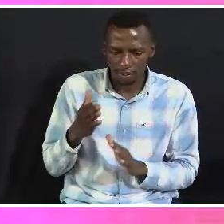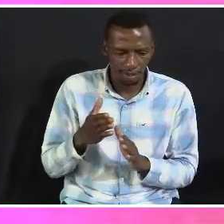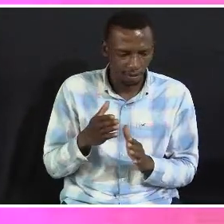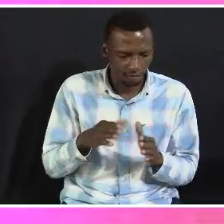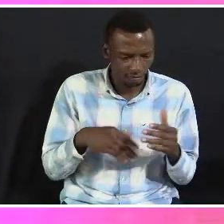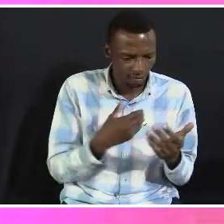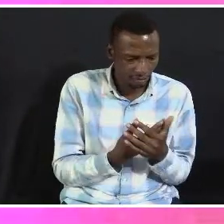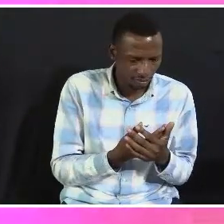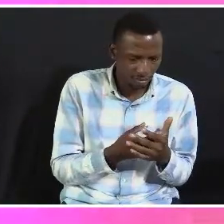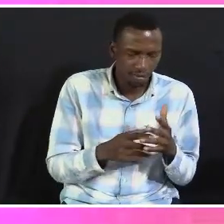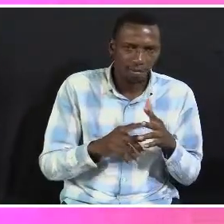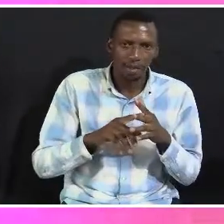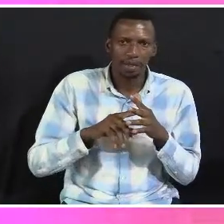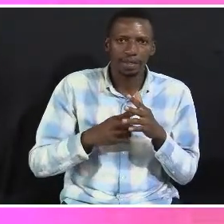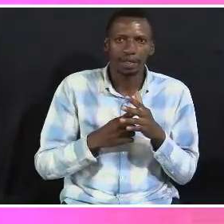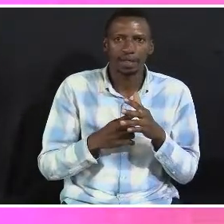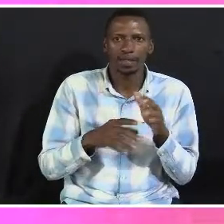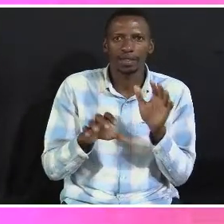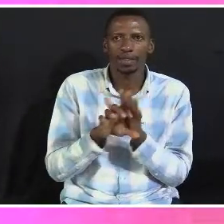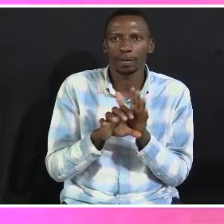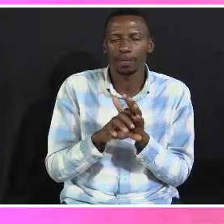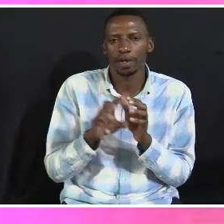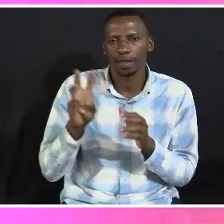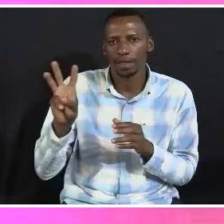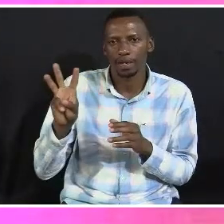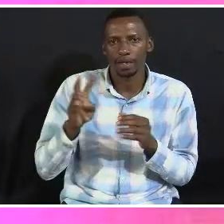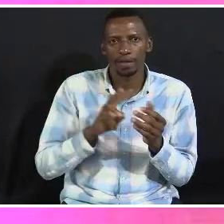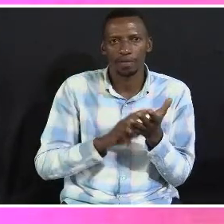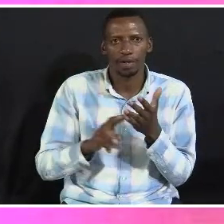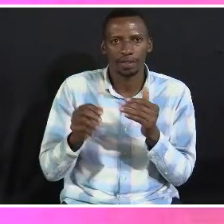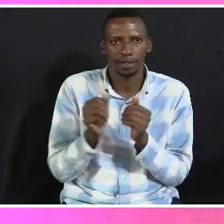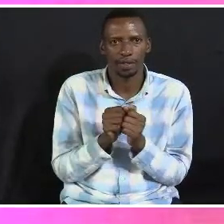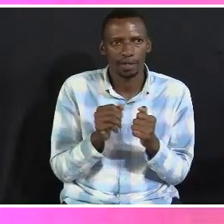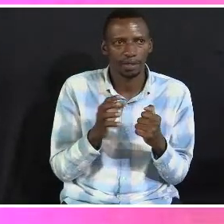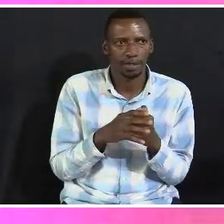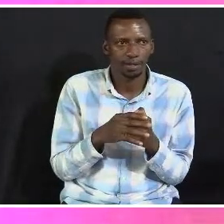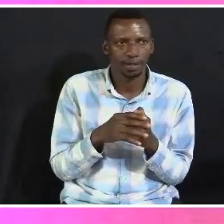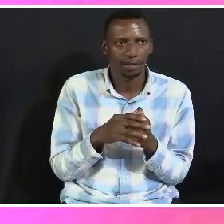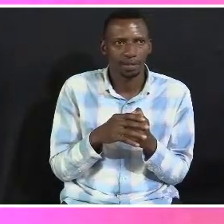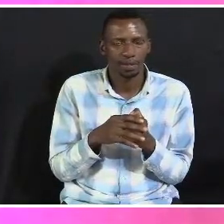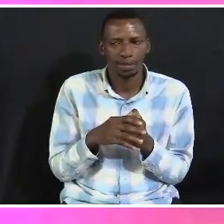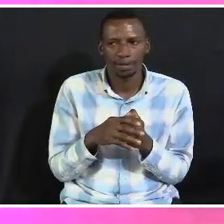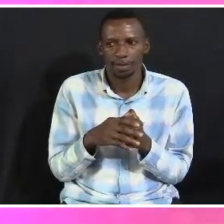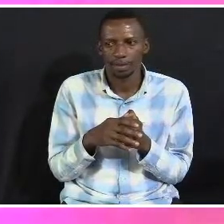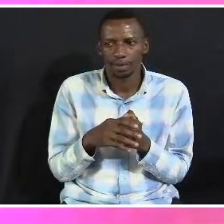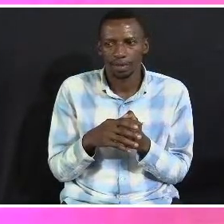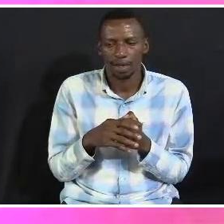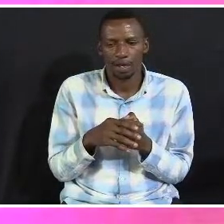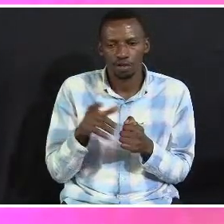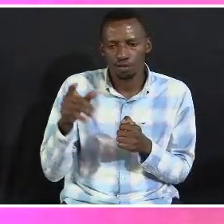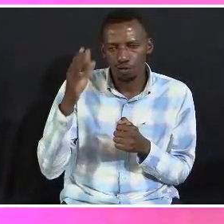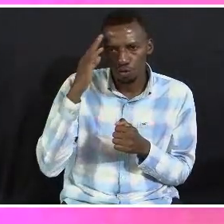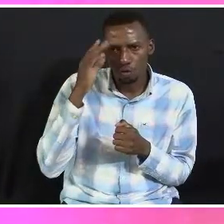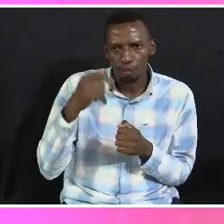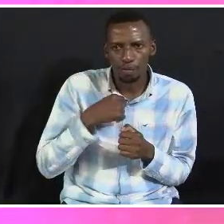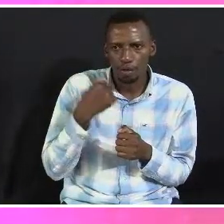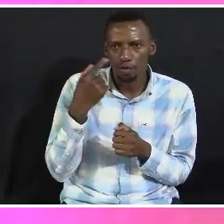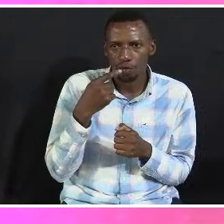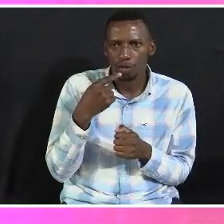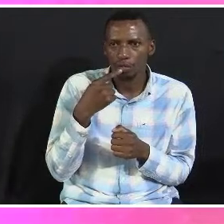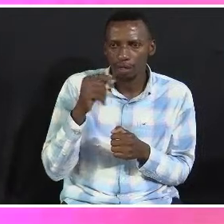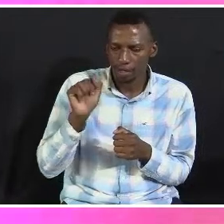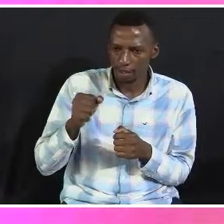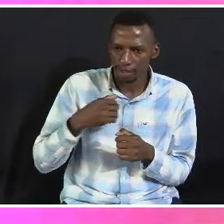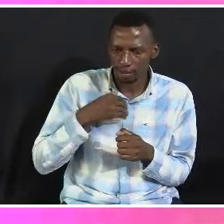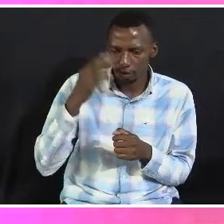chapter 3, verses 19. And this is what he referred to man who asked him the question, do you know who I am? And then the man said, yes,